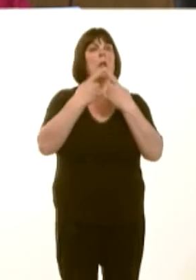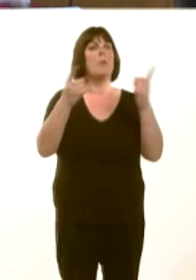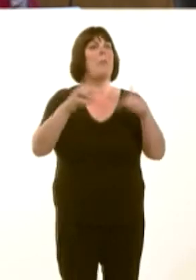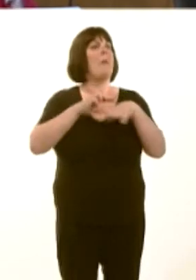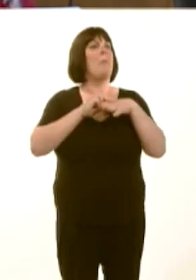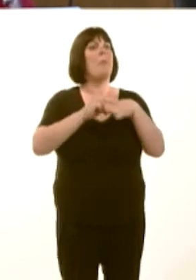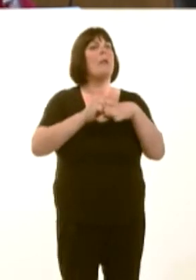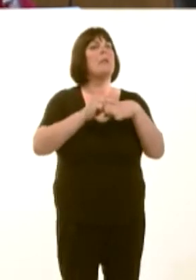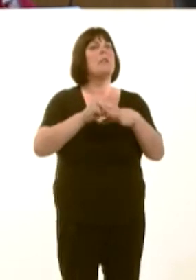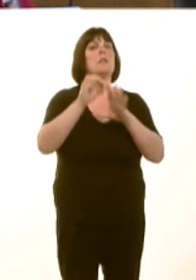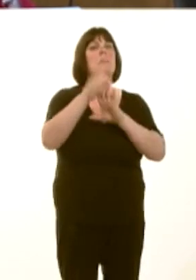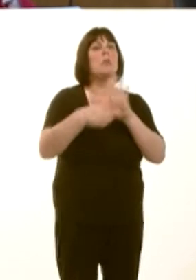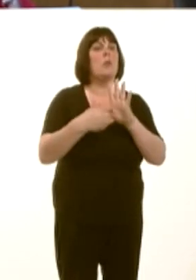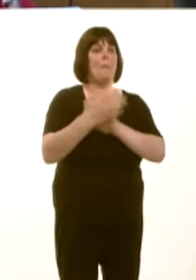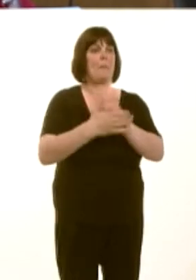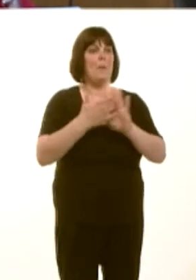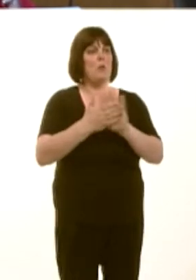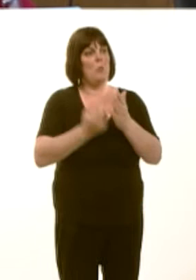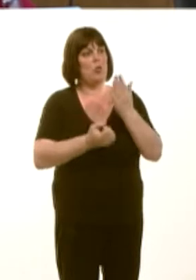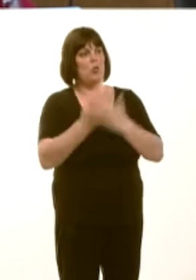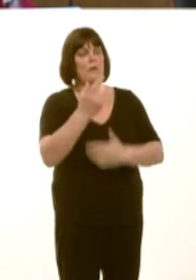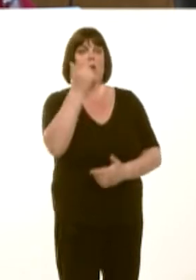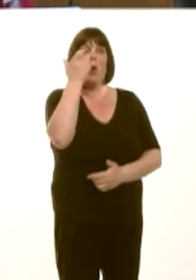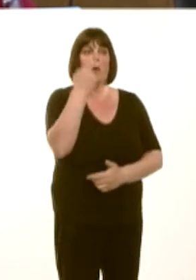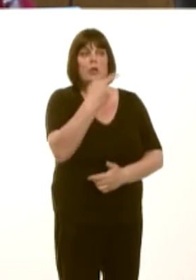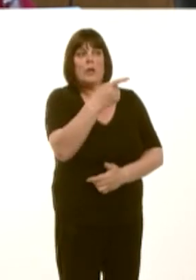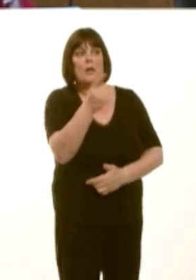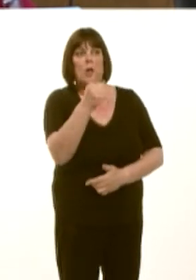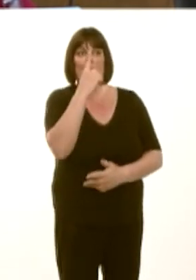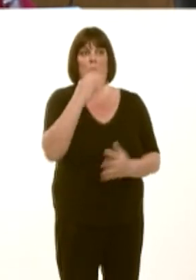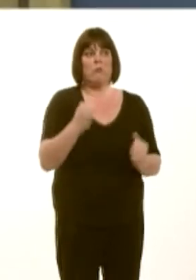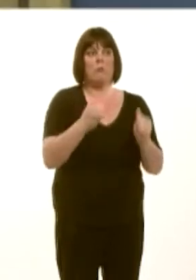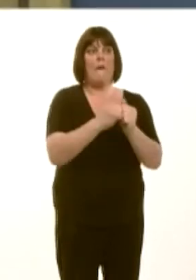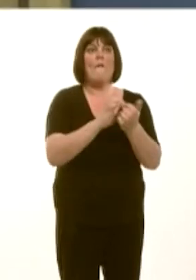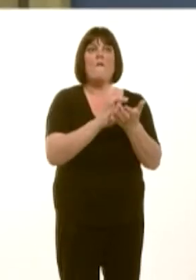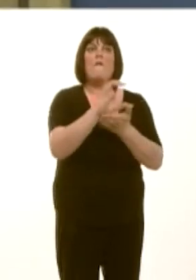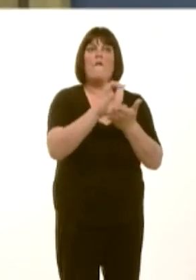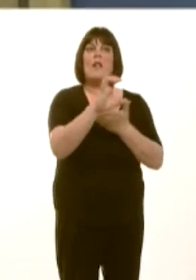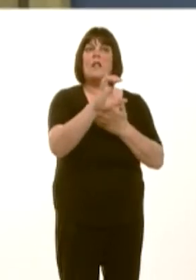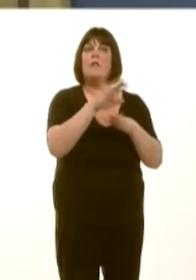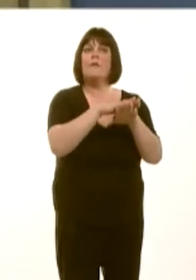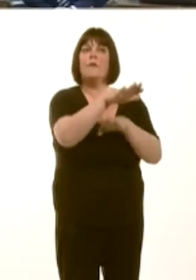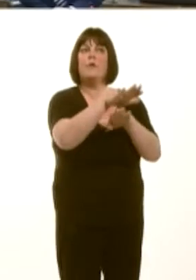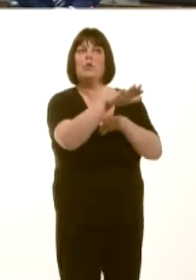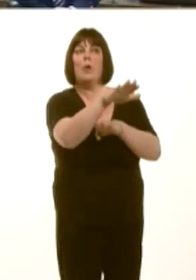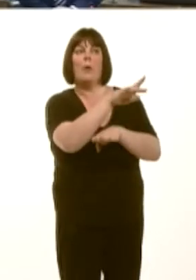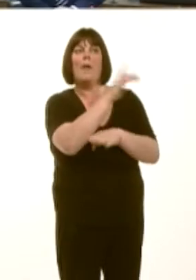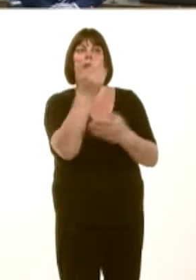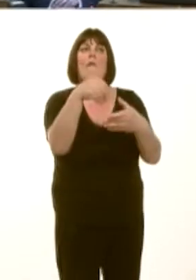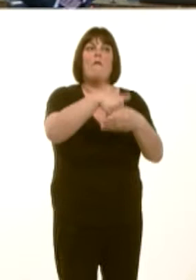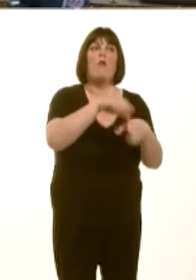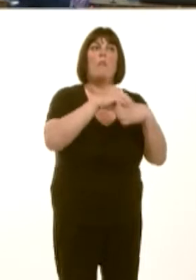now an opportunity for colleges to secure further funding for the future as a result of that programme.